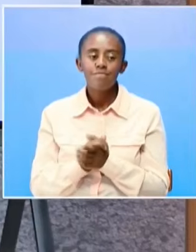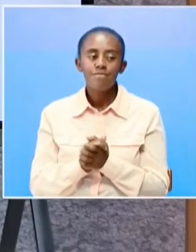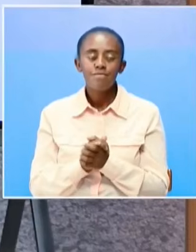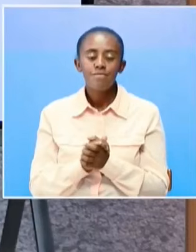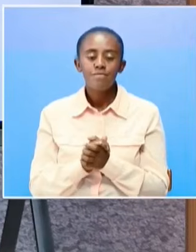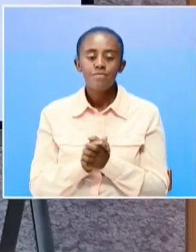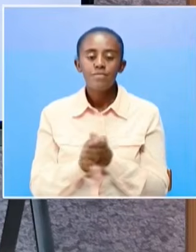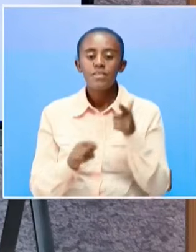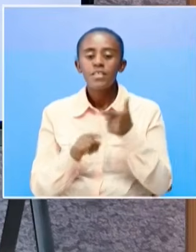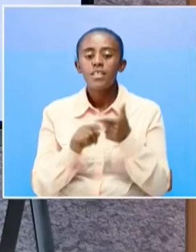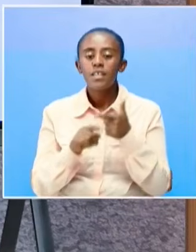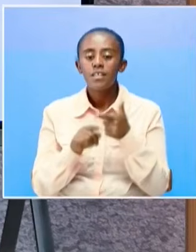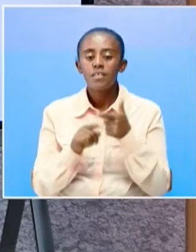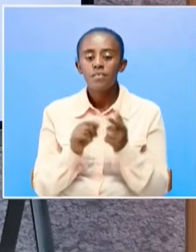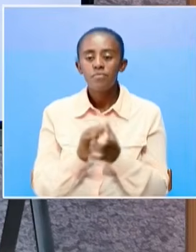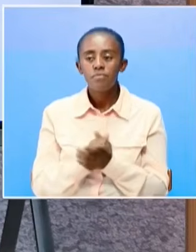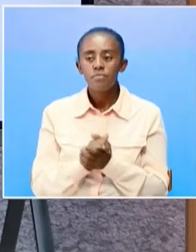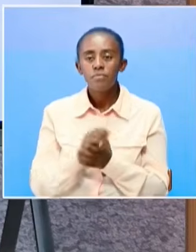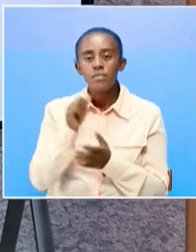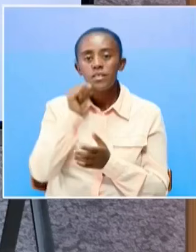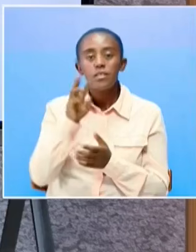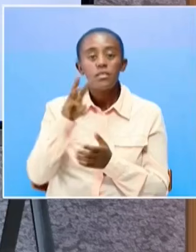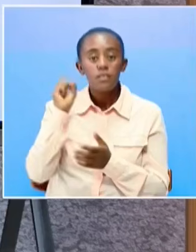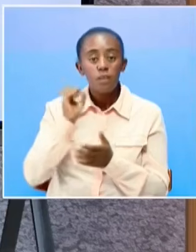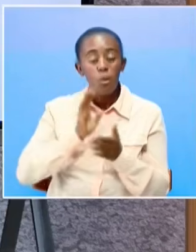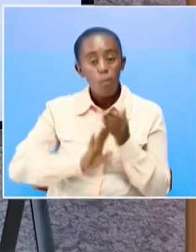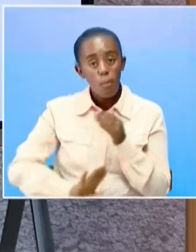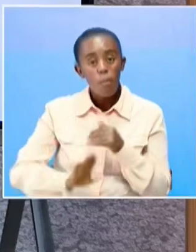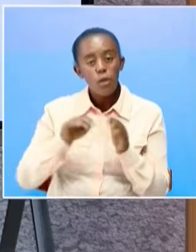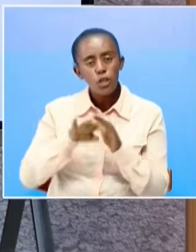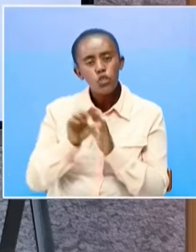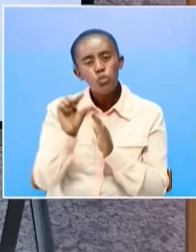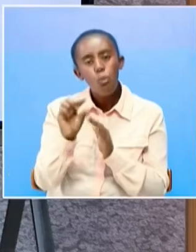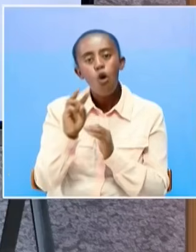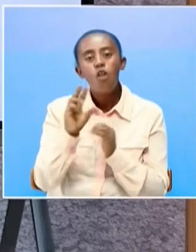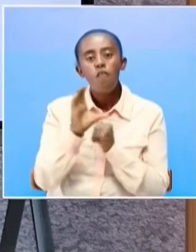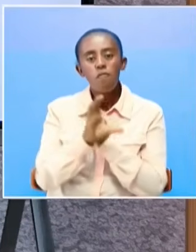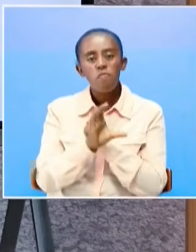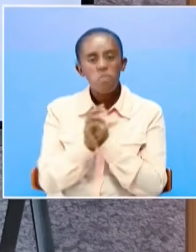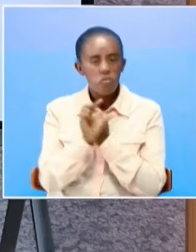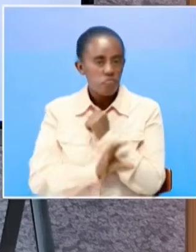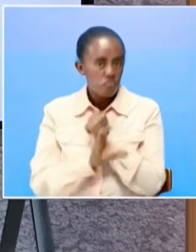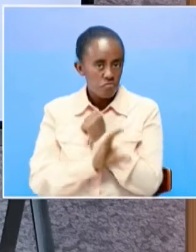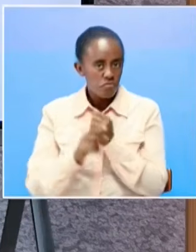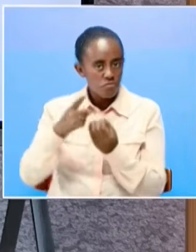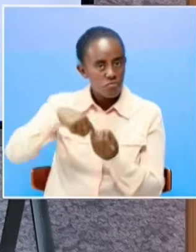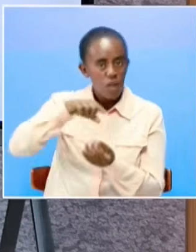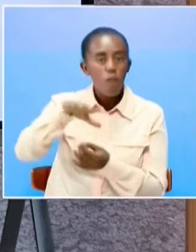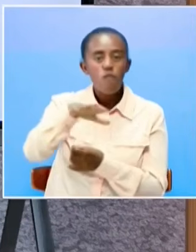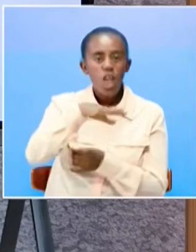So what about the second one? She was born in a small village called